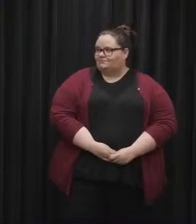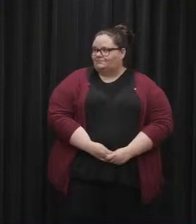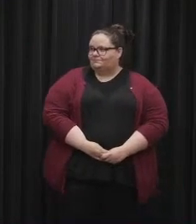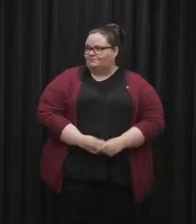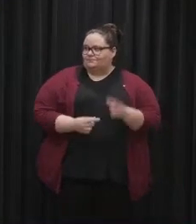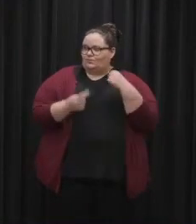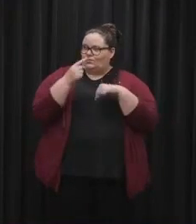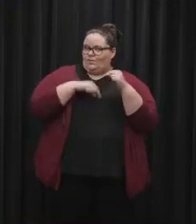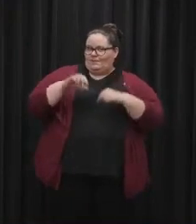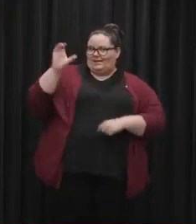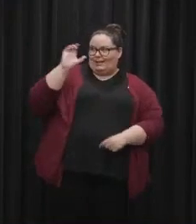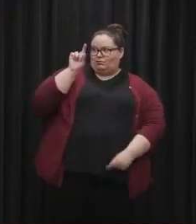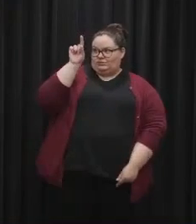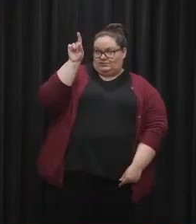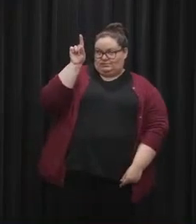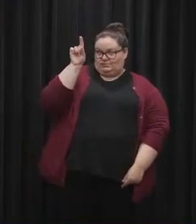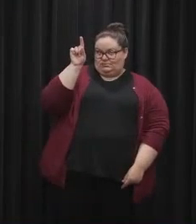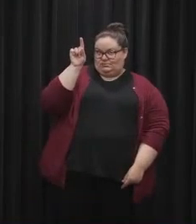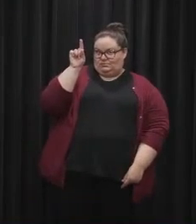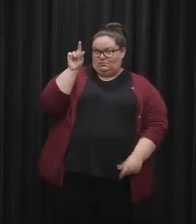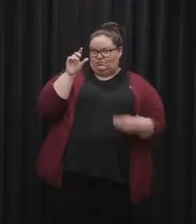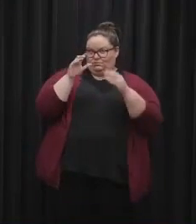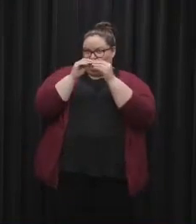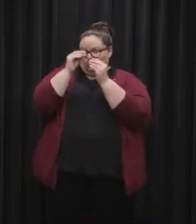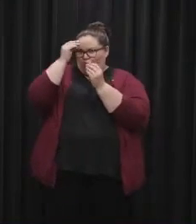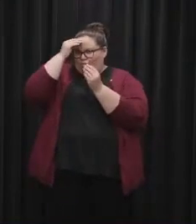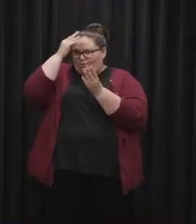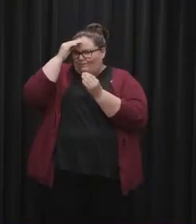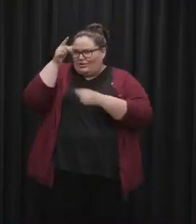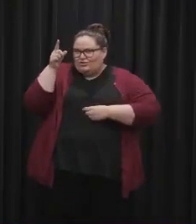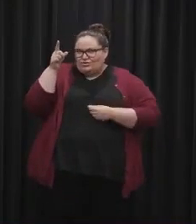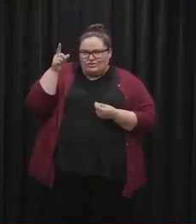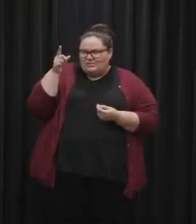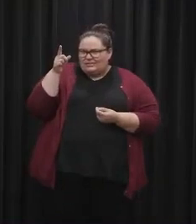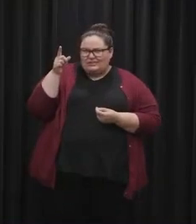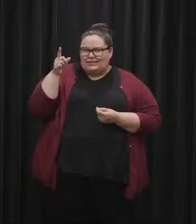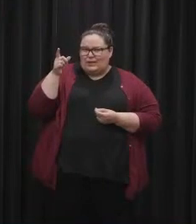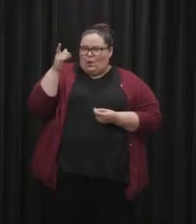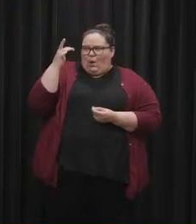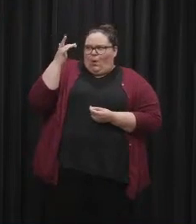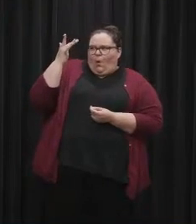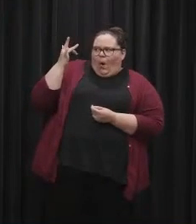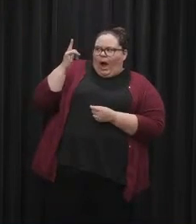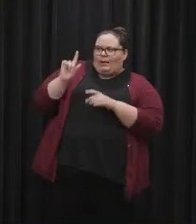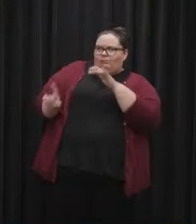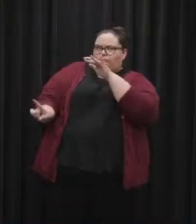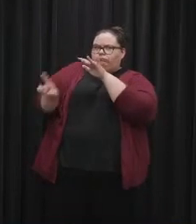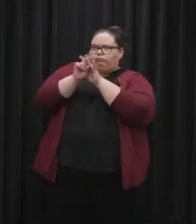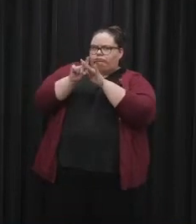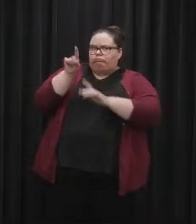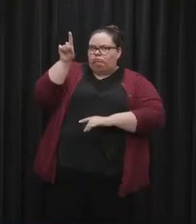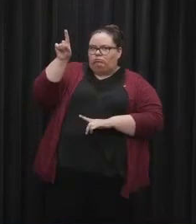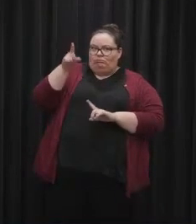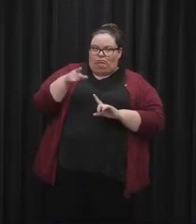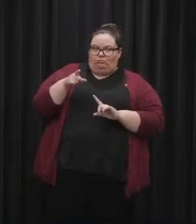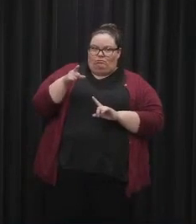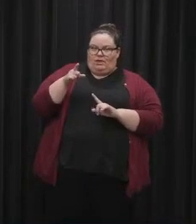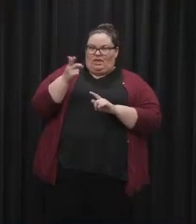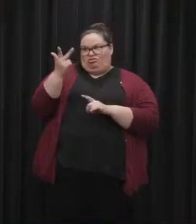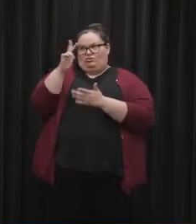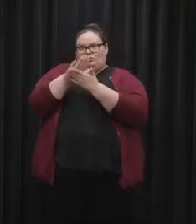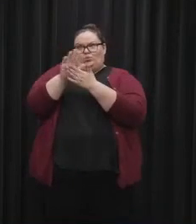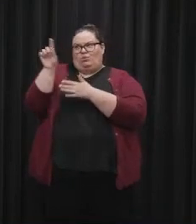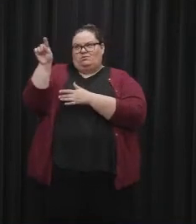back to the Campbellton region outbreak, do we have any more details at this point on possible source and how it ended up getting to these three schools?